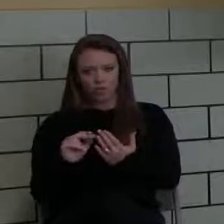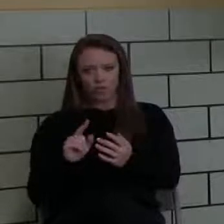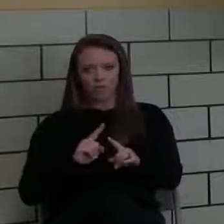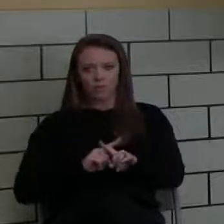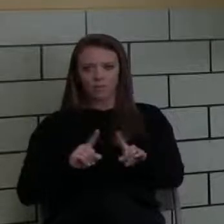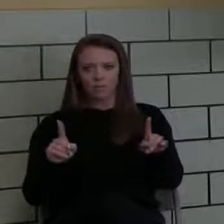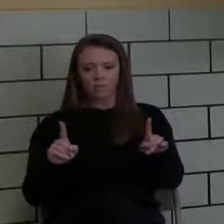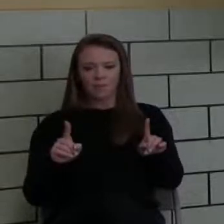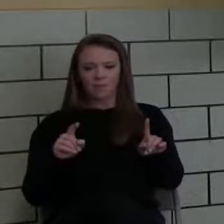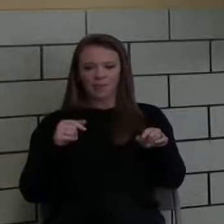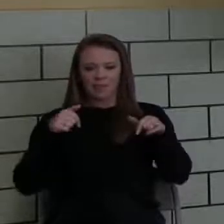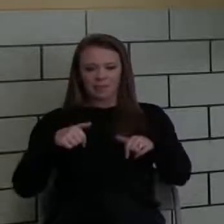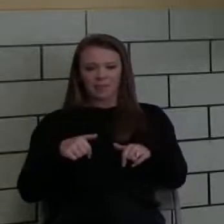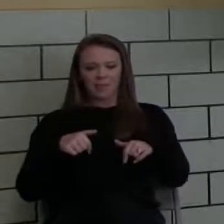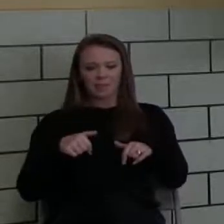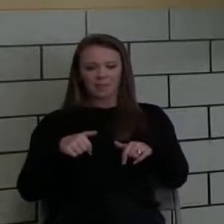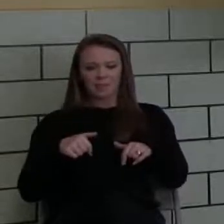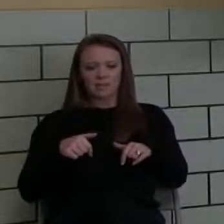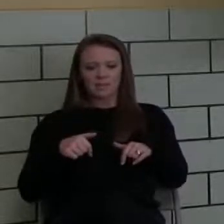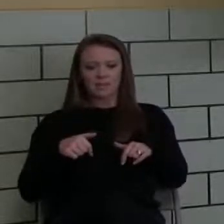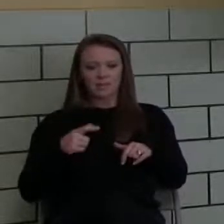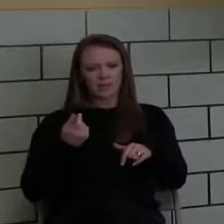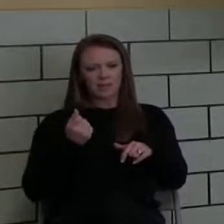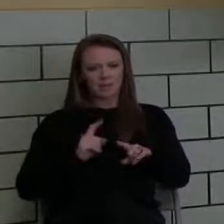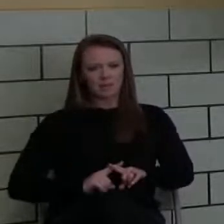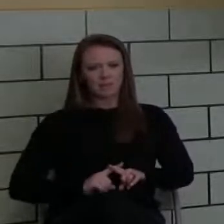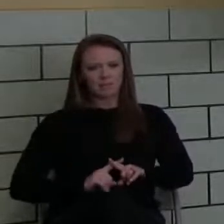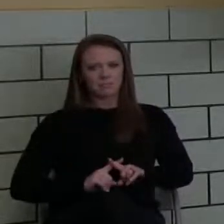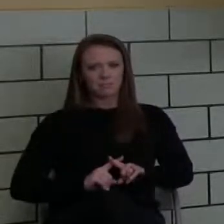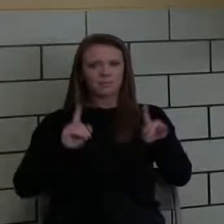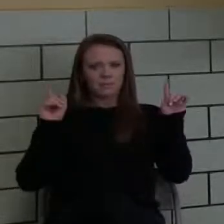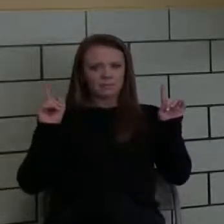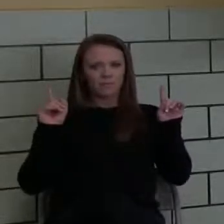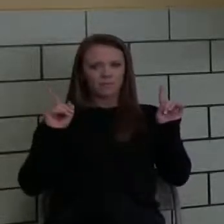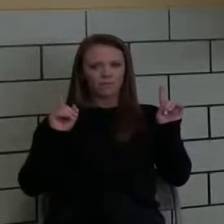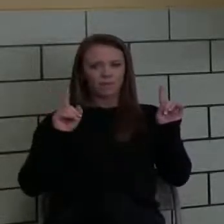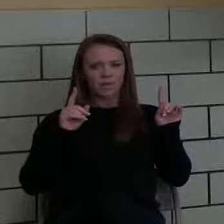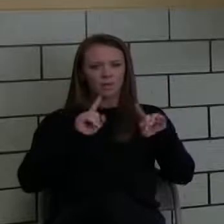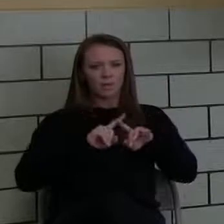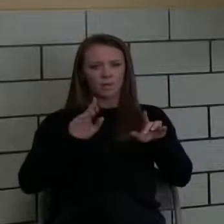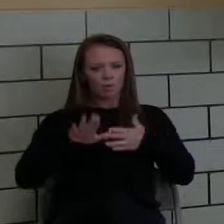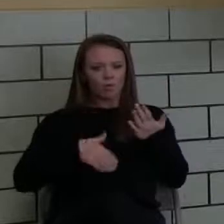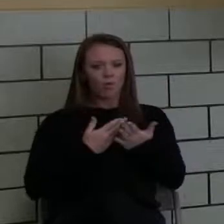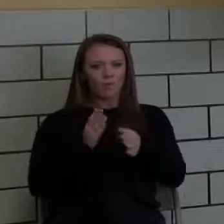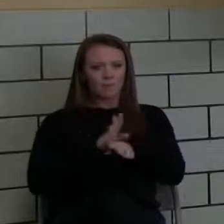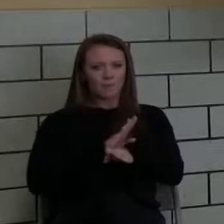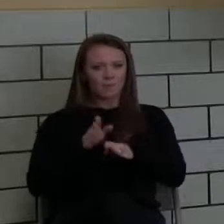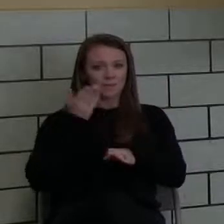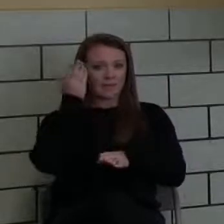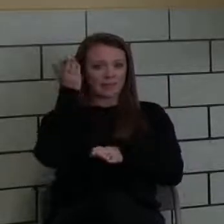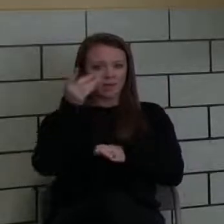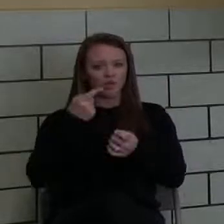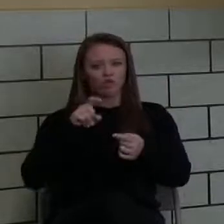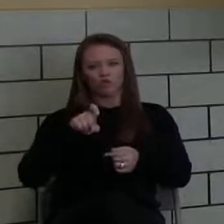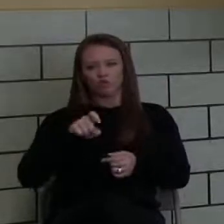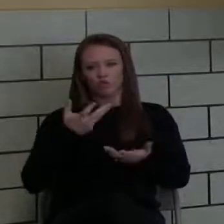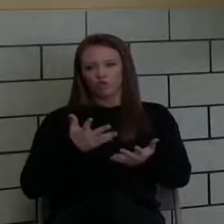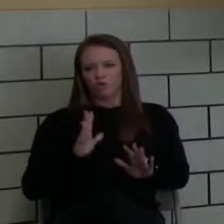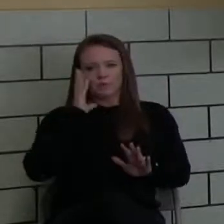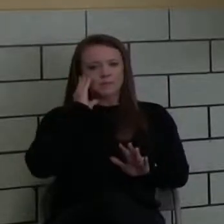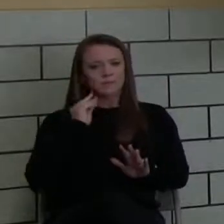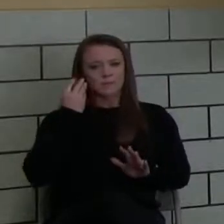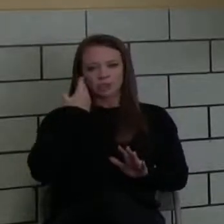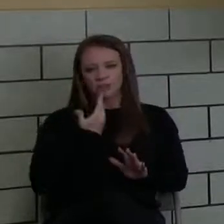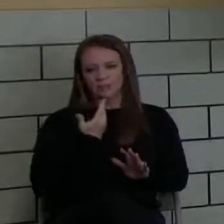little bit different scale. This shouldn't catch anybody off guard. This is gonna be a pretty big operation. Like, this is, and the pace that we're gonna ask them to do